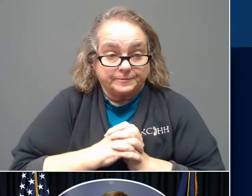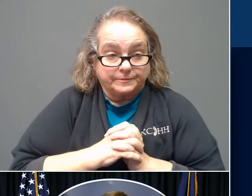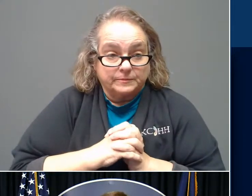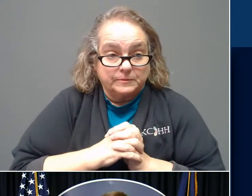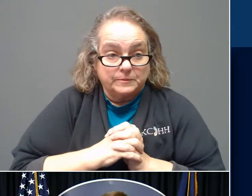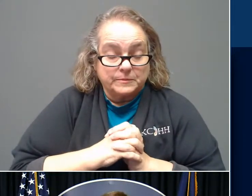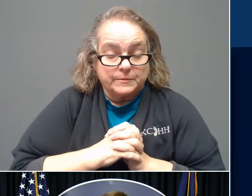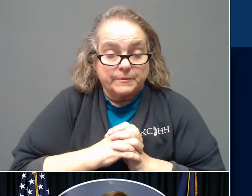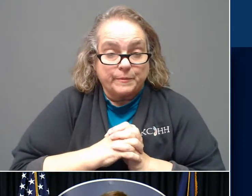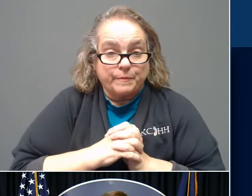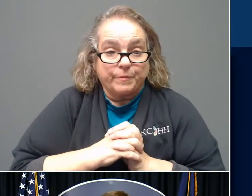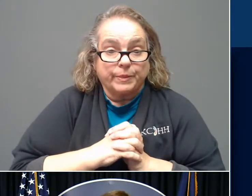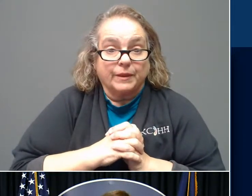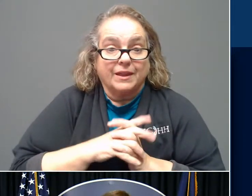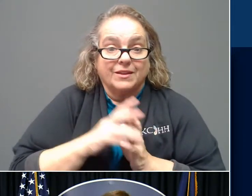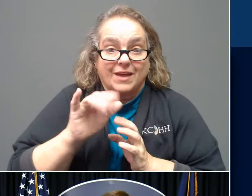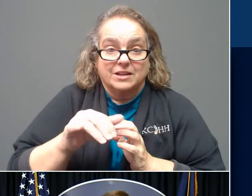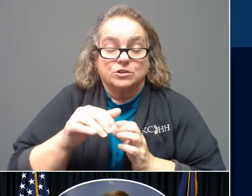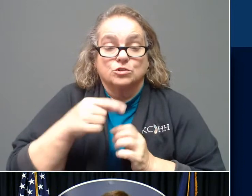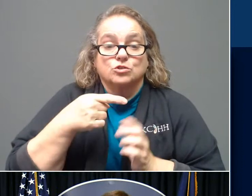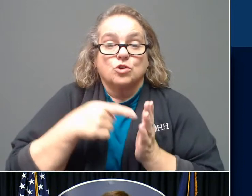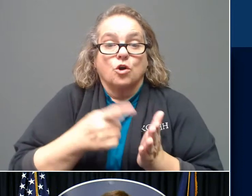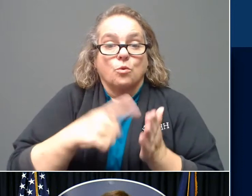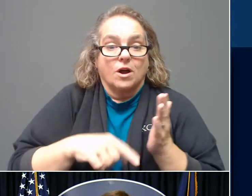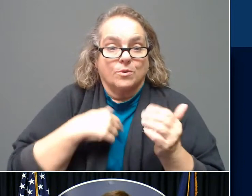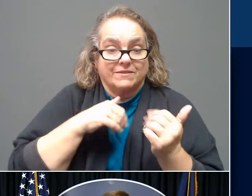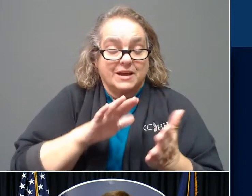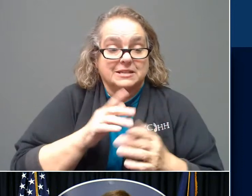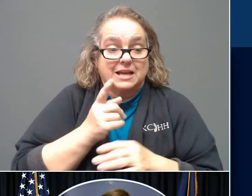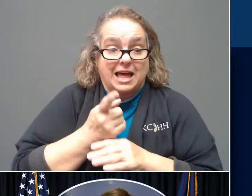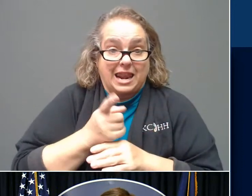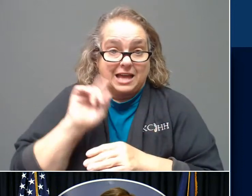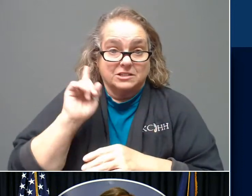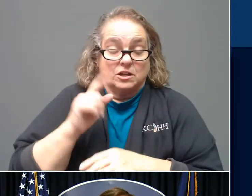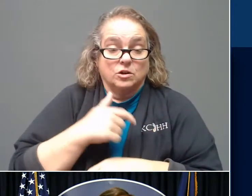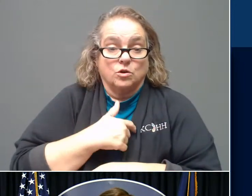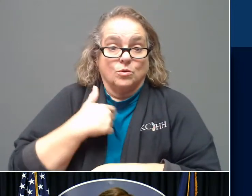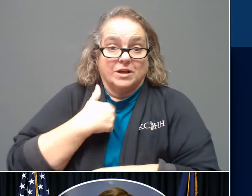show you what we face. Last week, we vaccinated